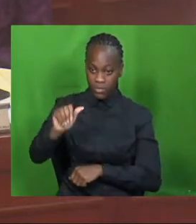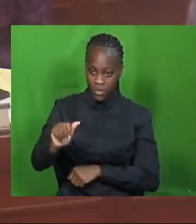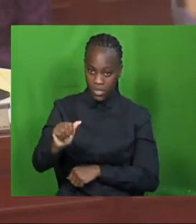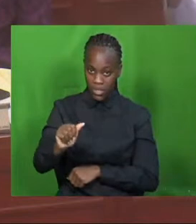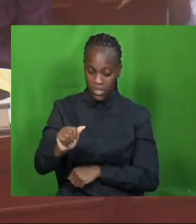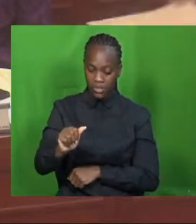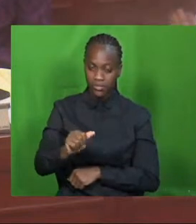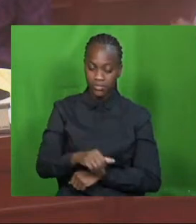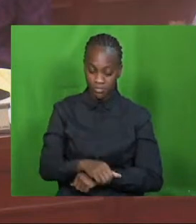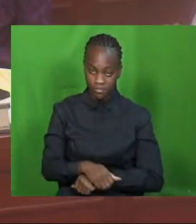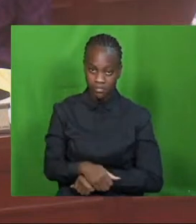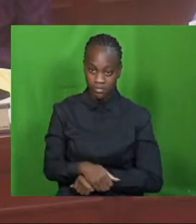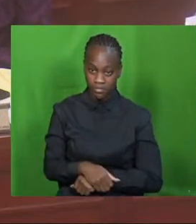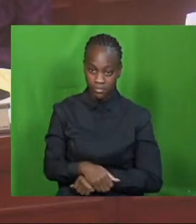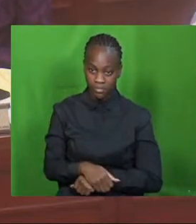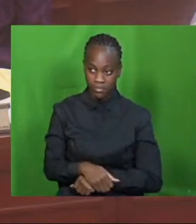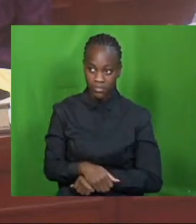Mr. Michael